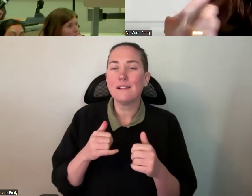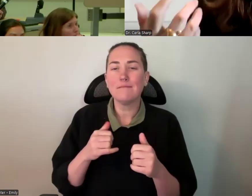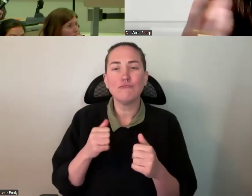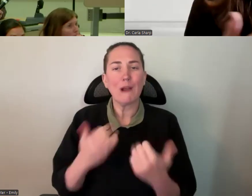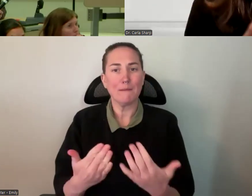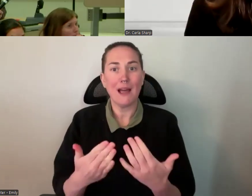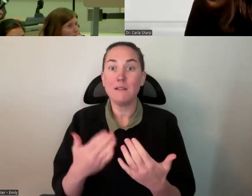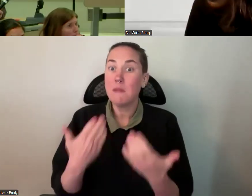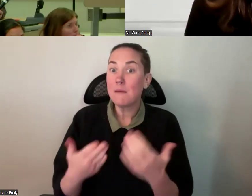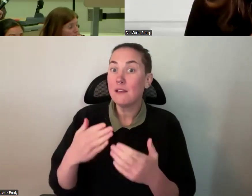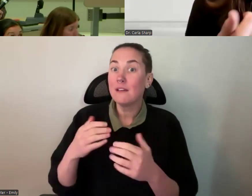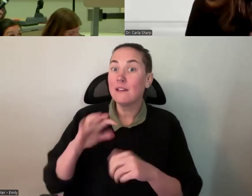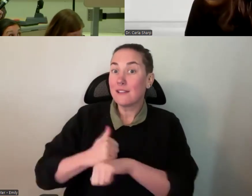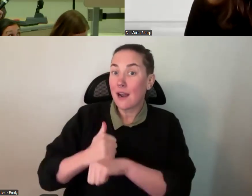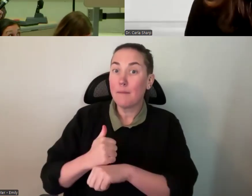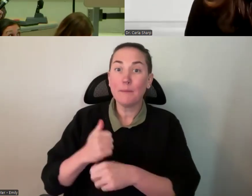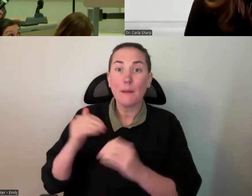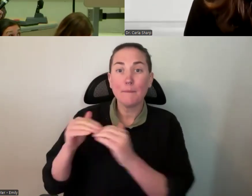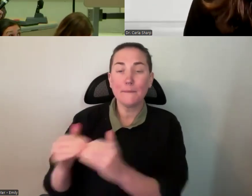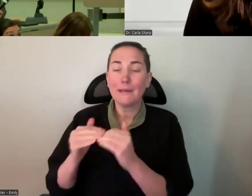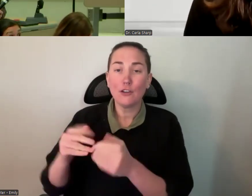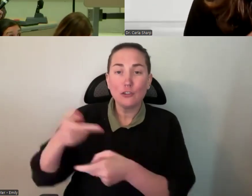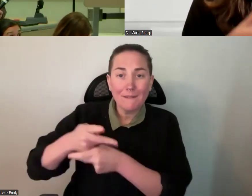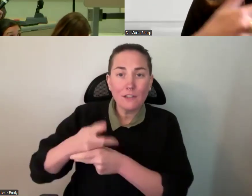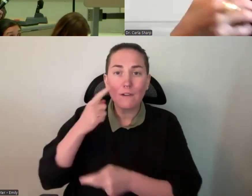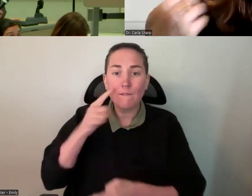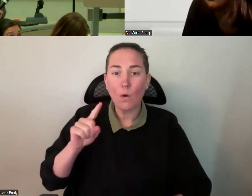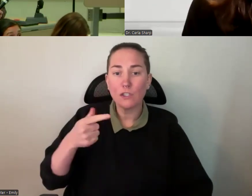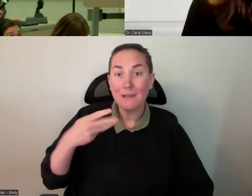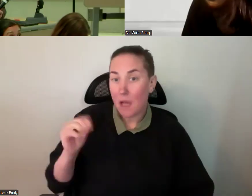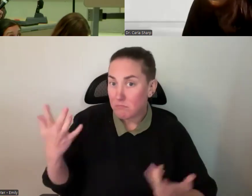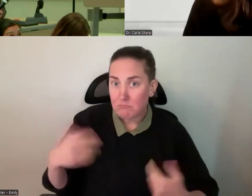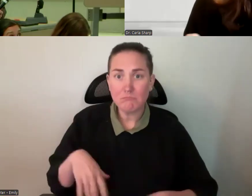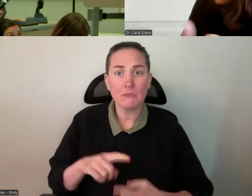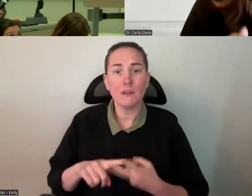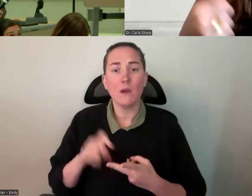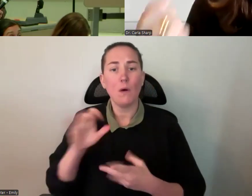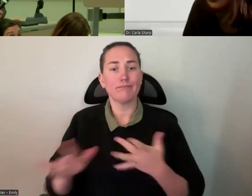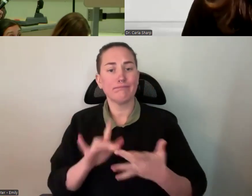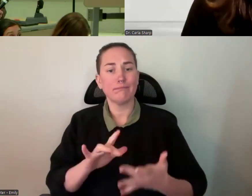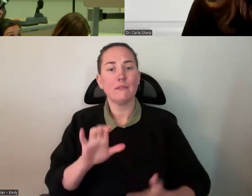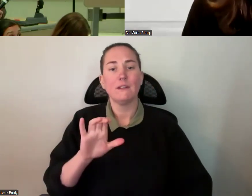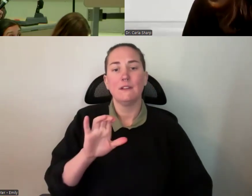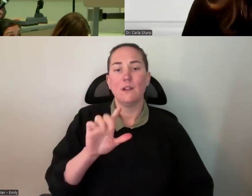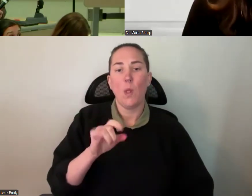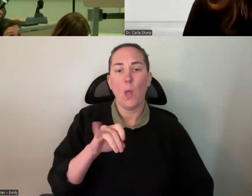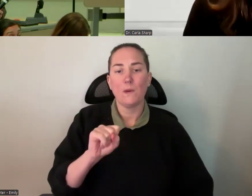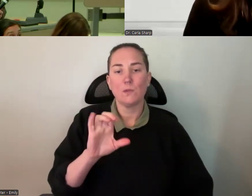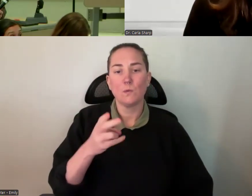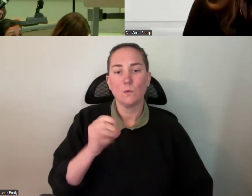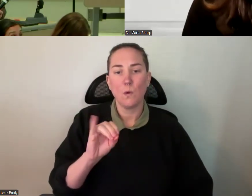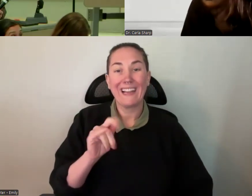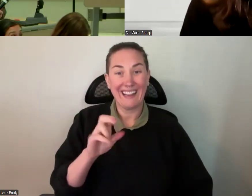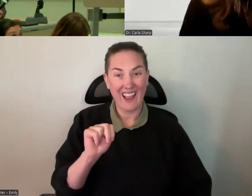together that does peer supervision for GPM. Or get in touch with Lois Joy Kane and see if you can join one of the